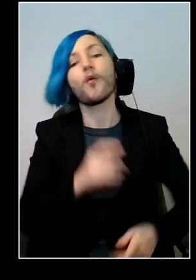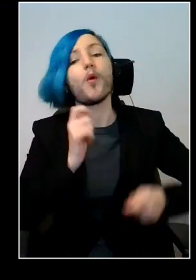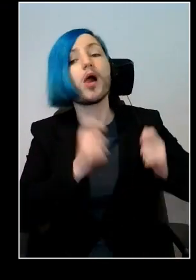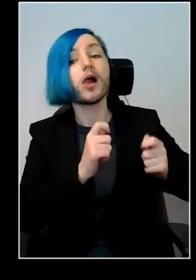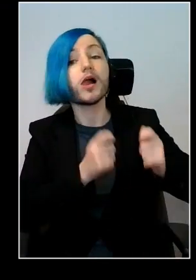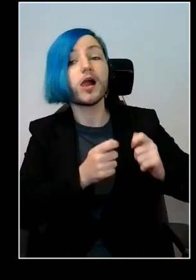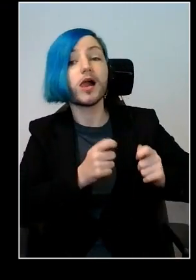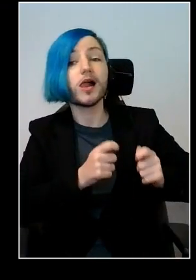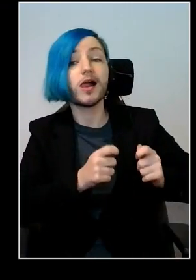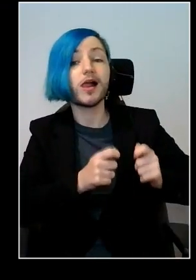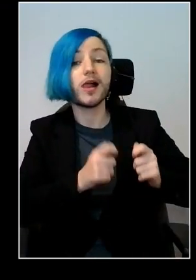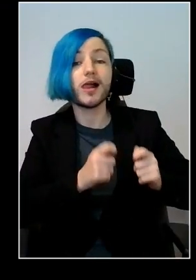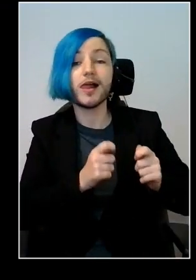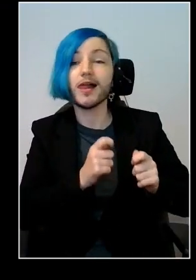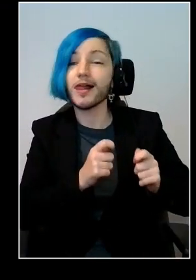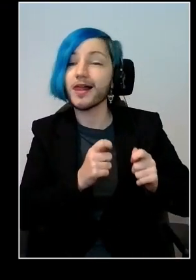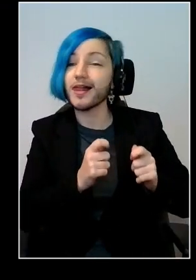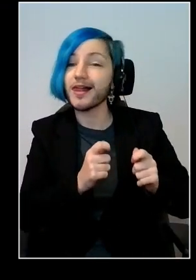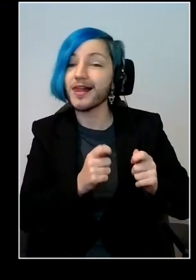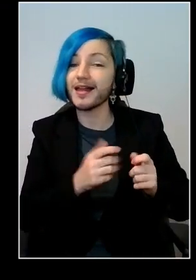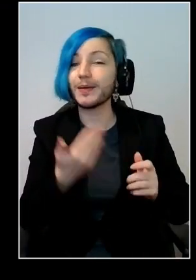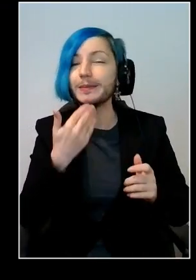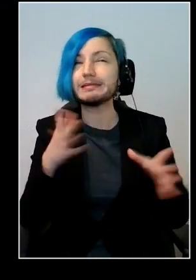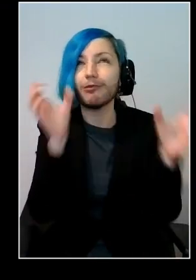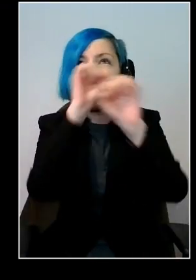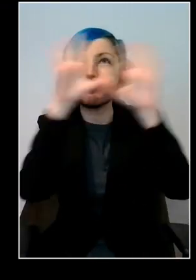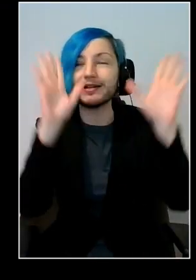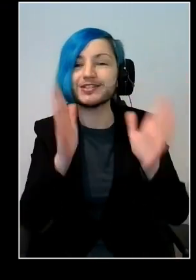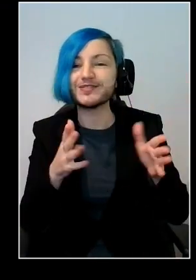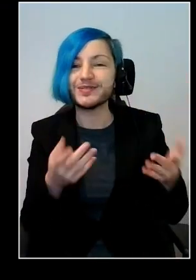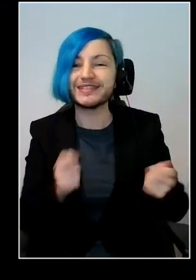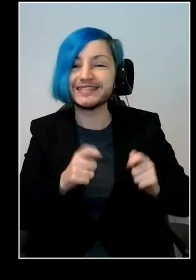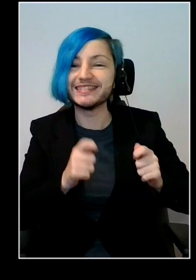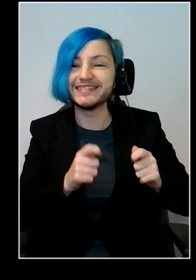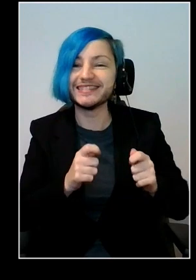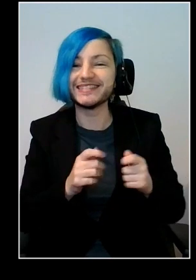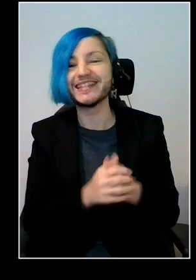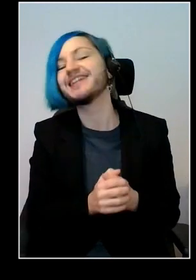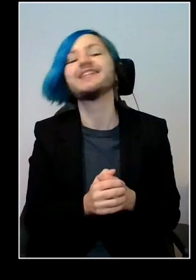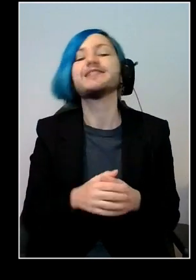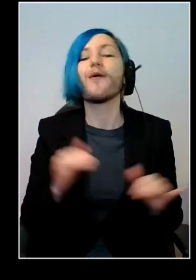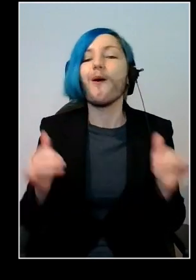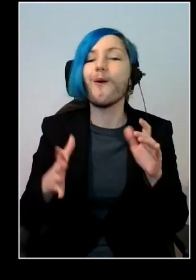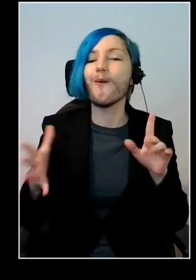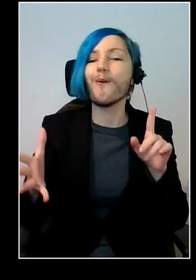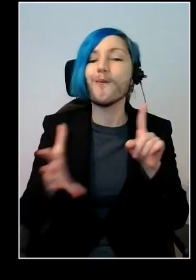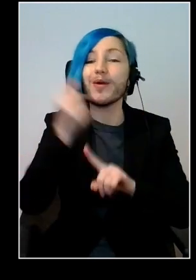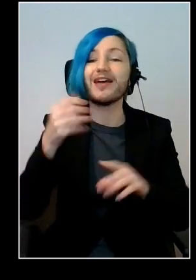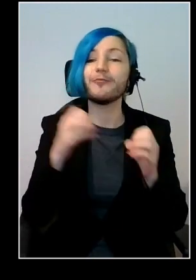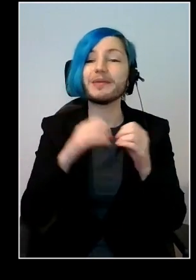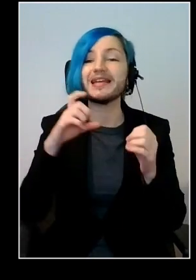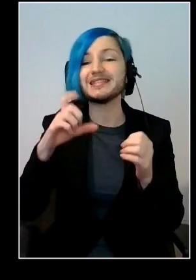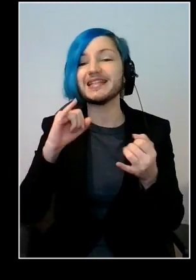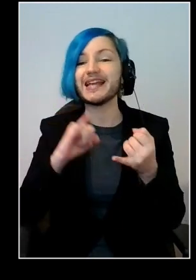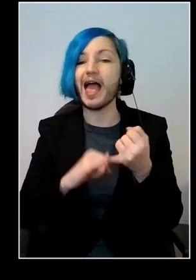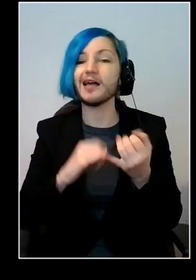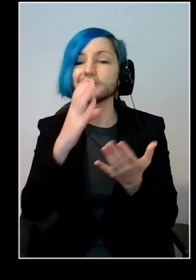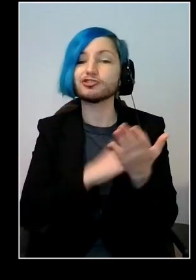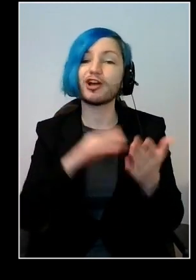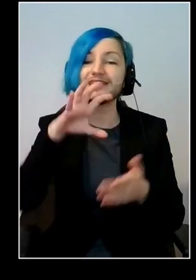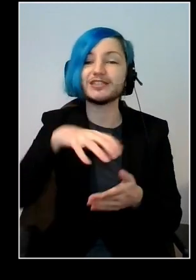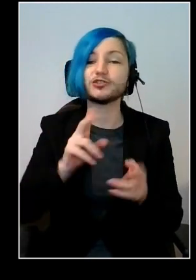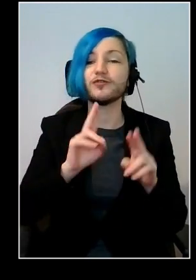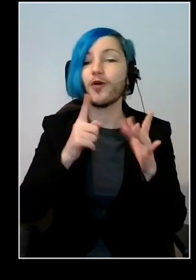please. I know we haven't got one, but we'll imagine it. The winner of the BCS, the Chartered Institute for IT